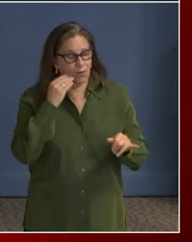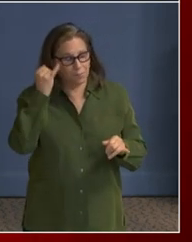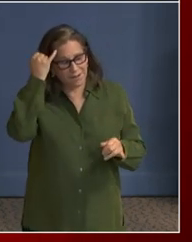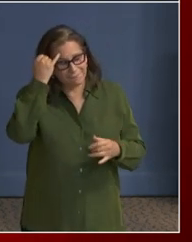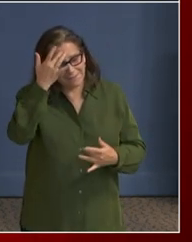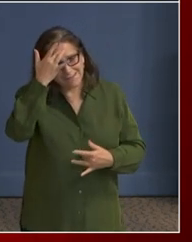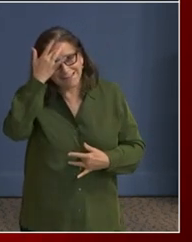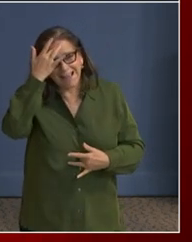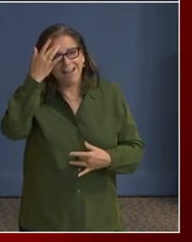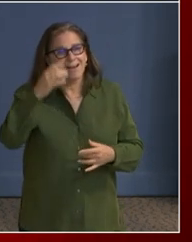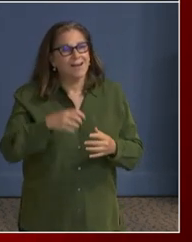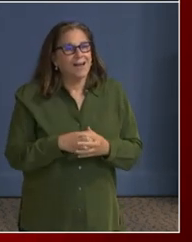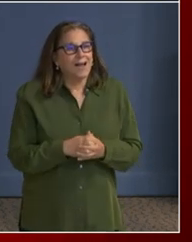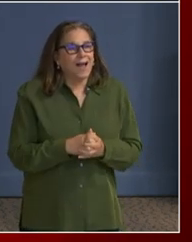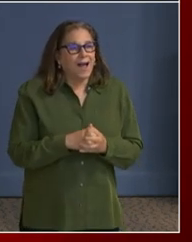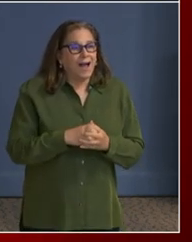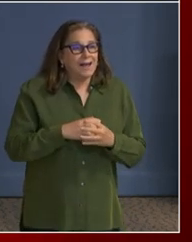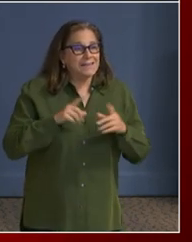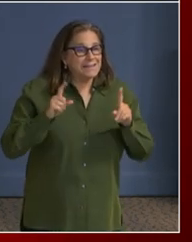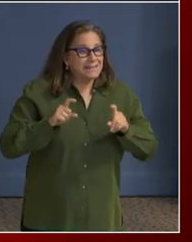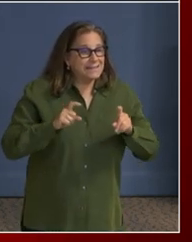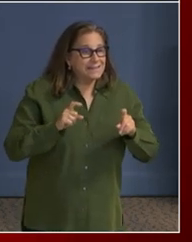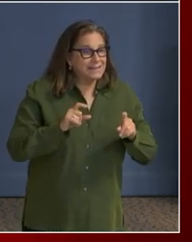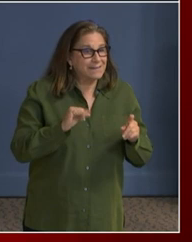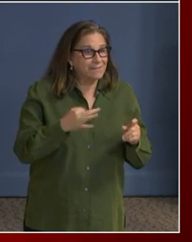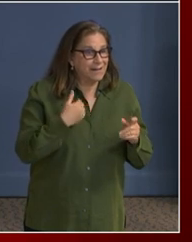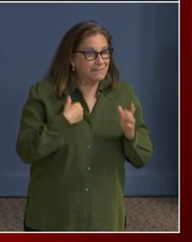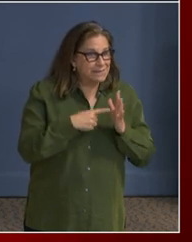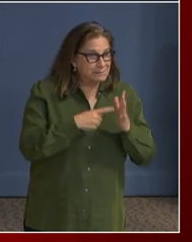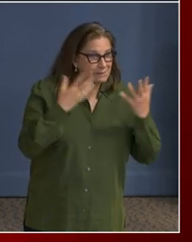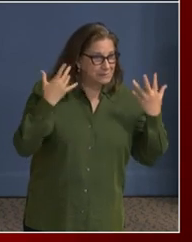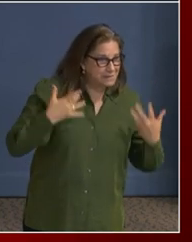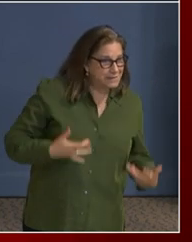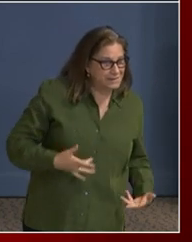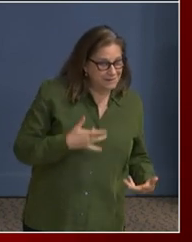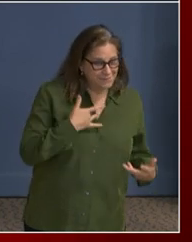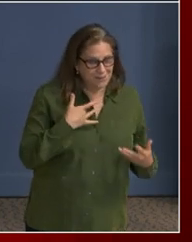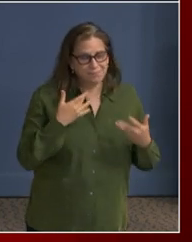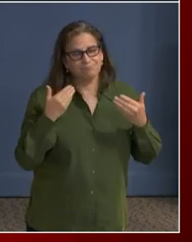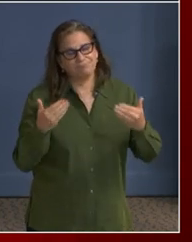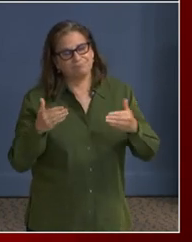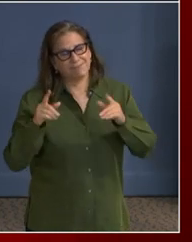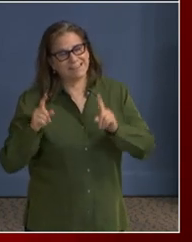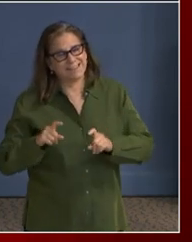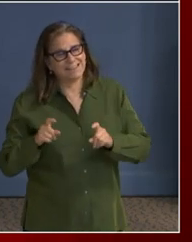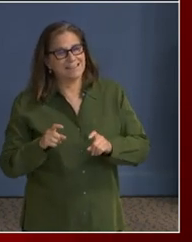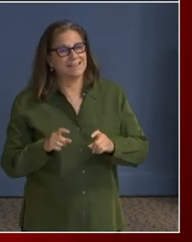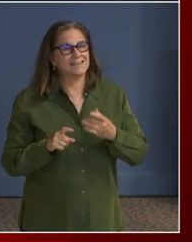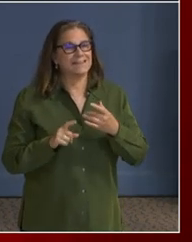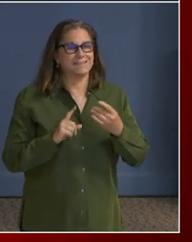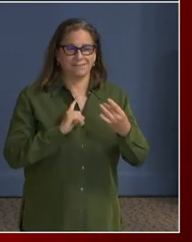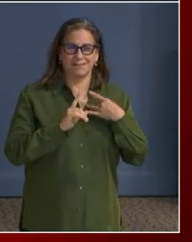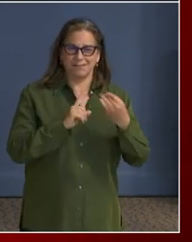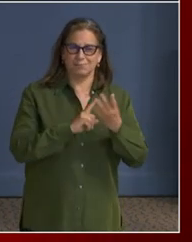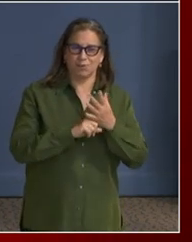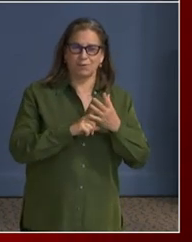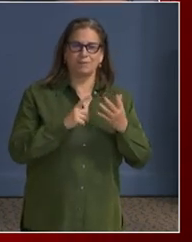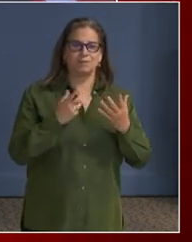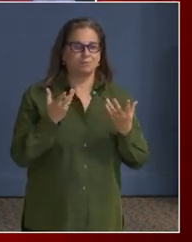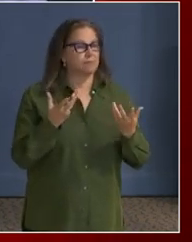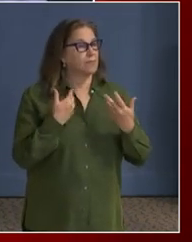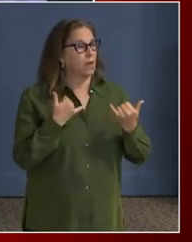sick, and getting tested if you have symptoms or you have been exposed. So with that, we'll take your questions.